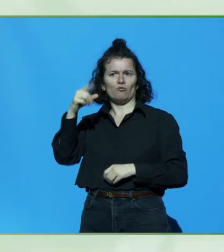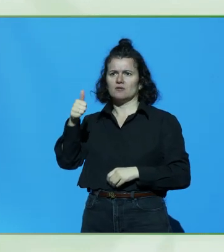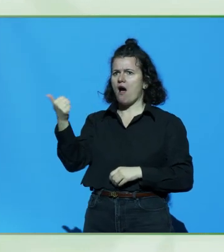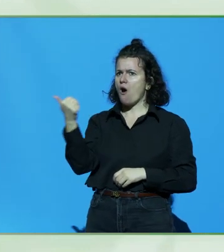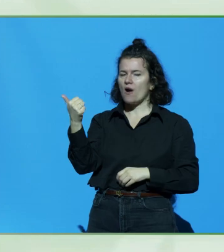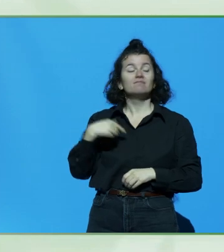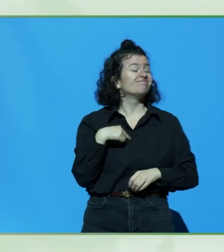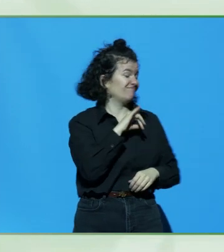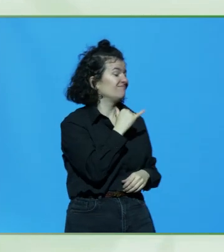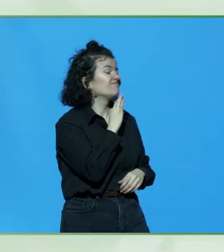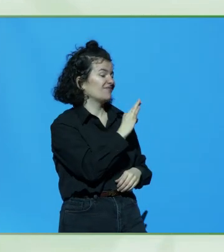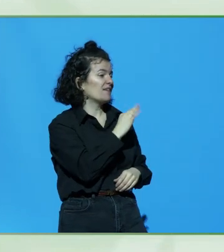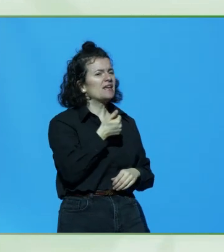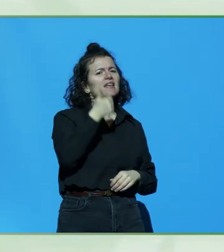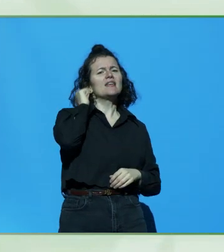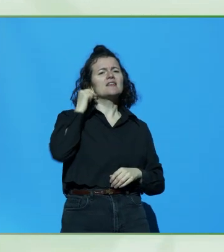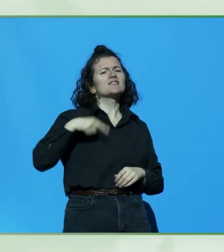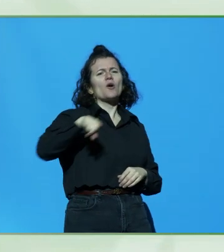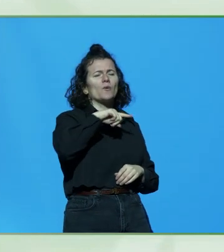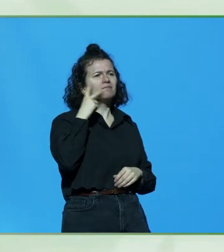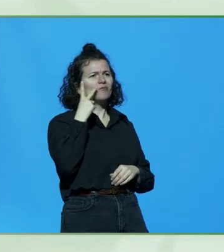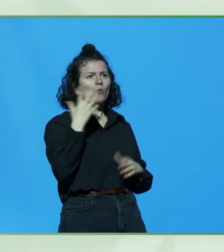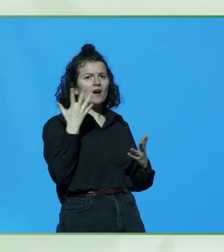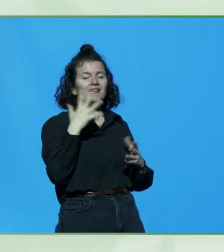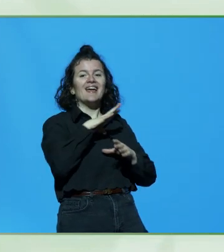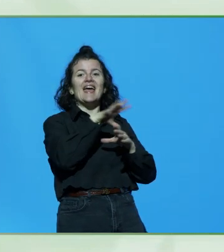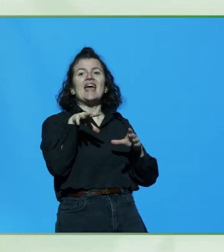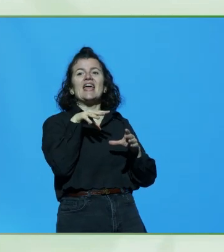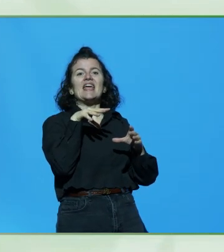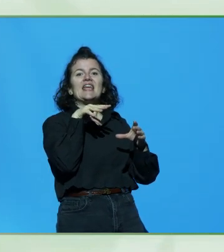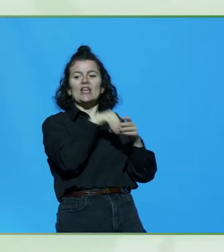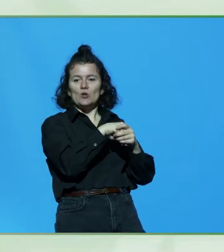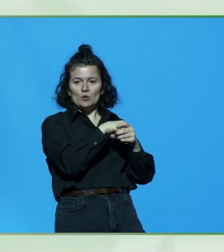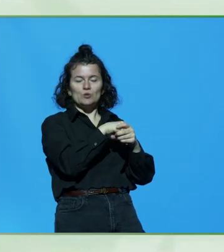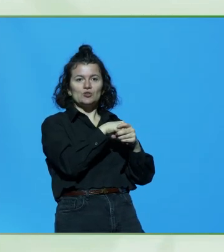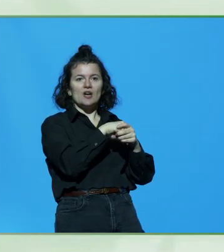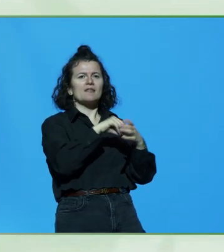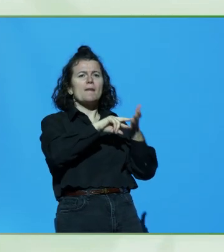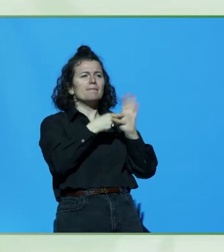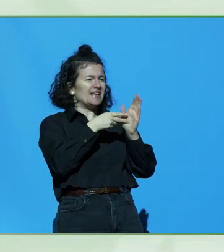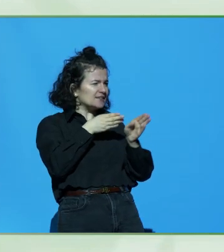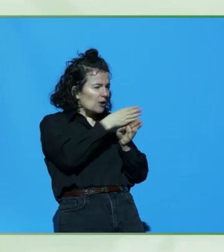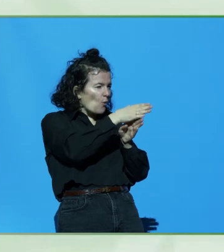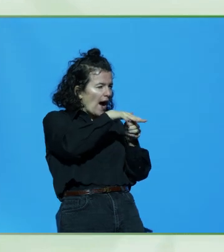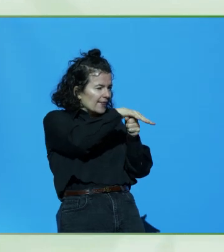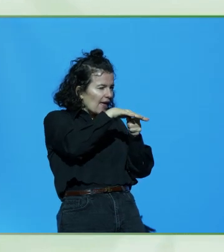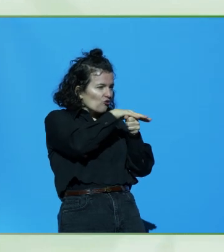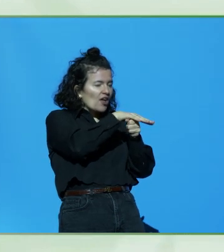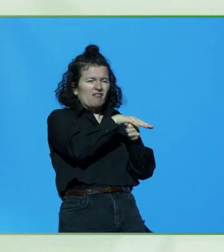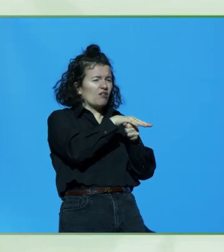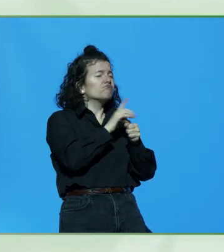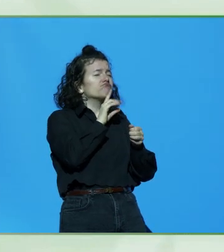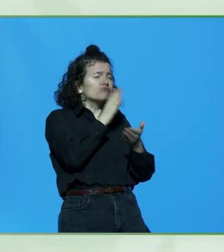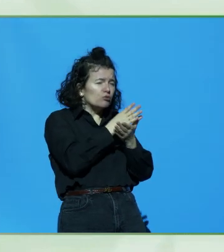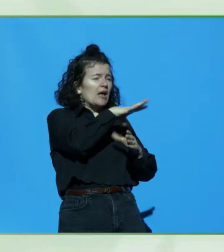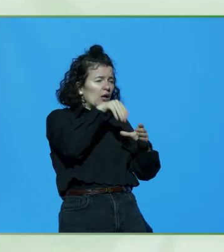one of the main highlights is that inclusion really doesn't live in one lane. Is that right? Does everybody agree? Yeah. I